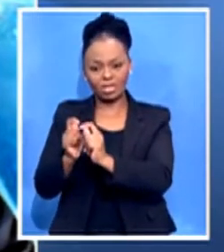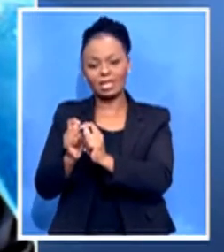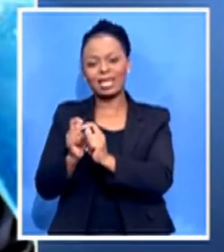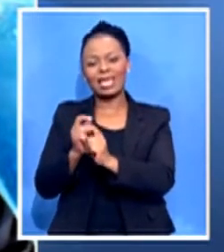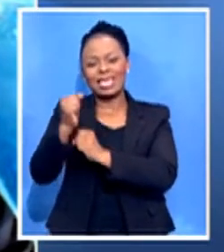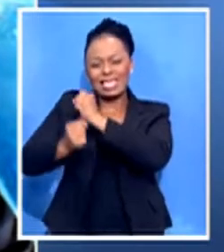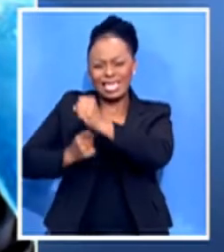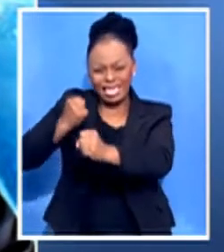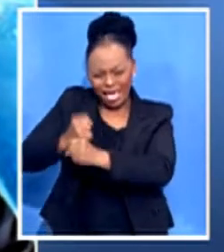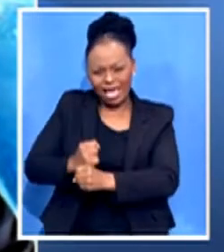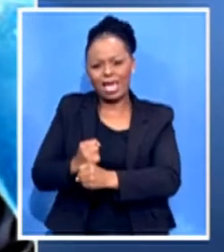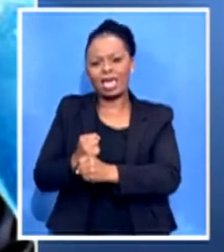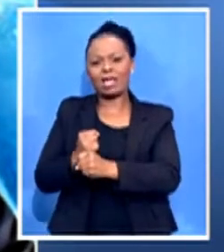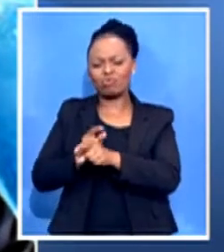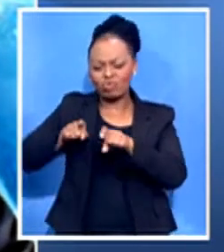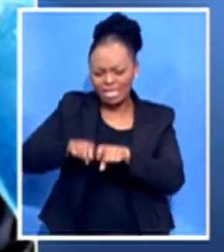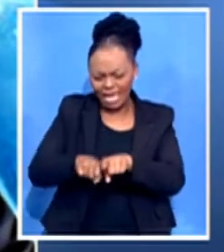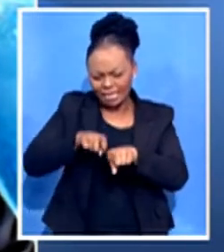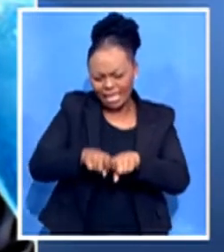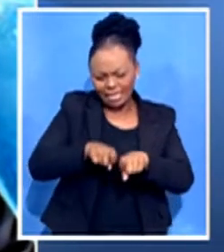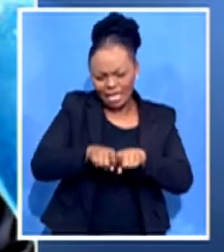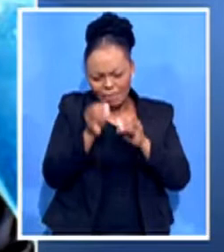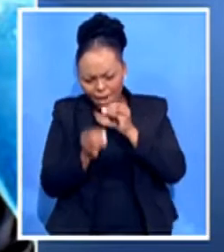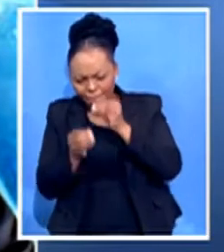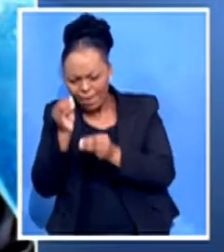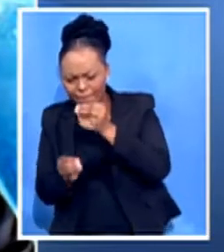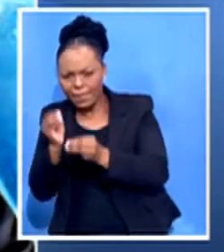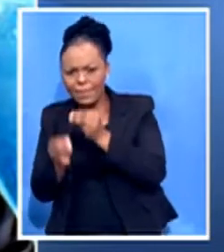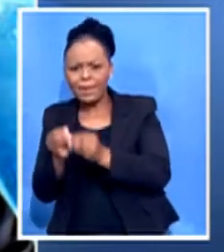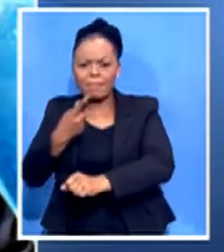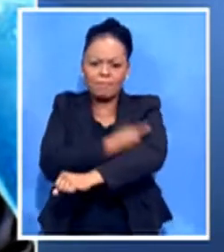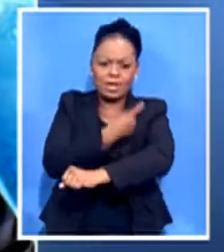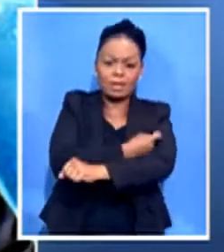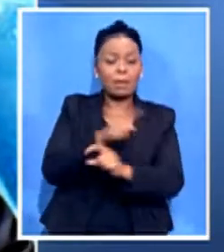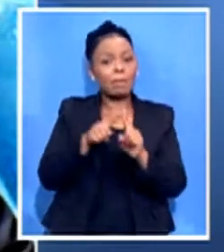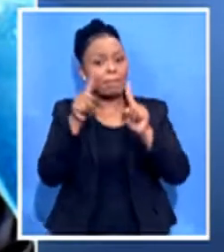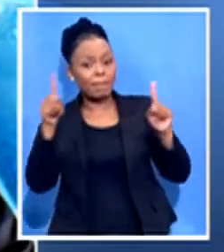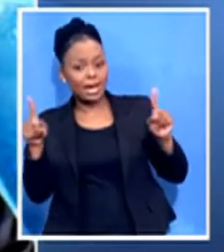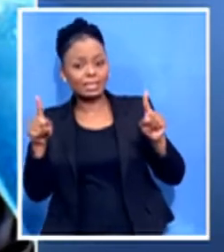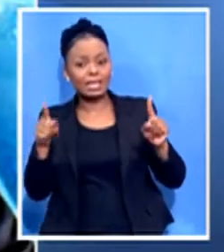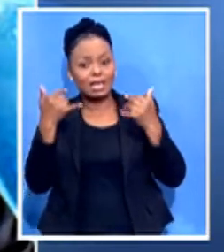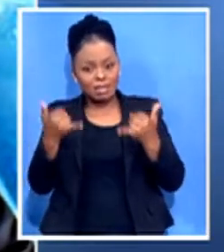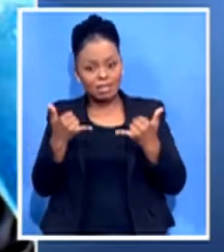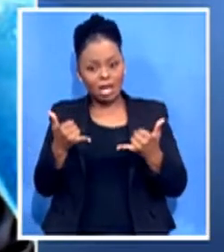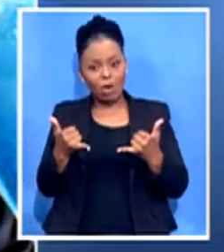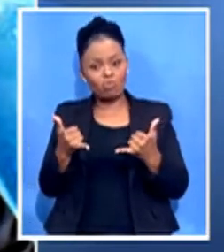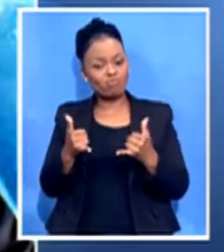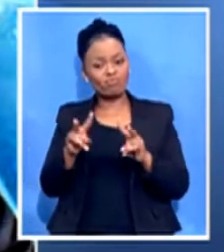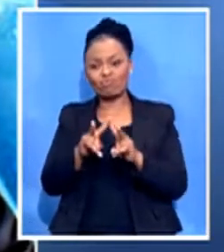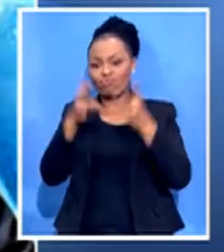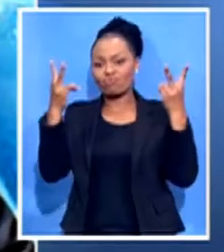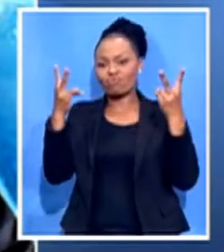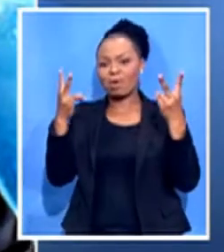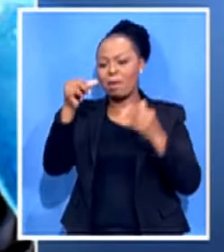develop vaccines. However, in this case, it has taken less than 12 months to develop the